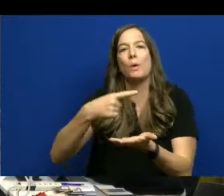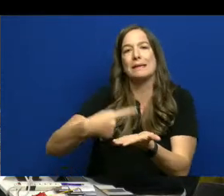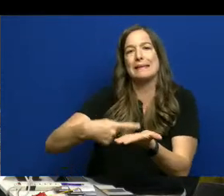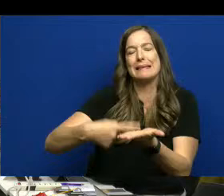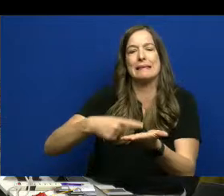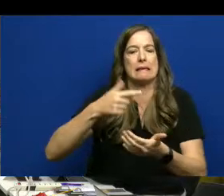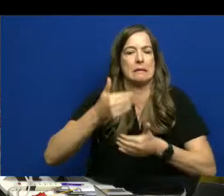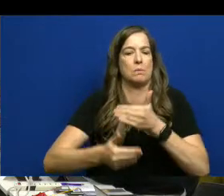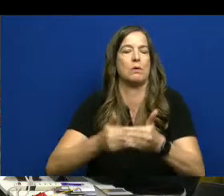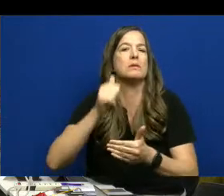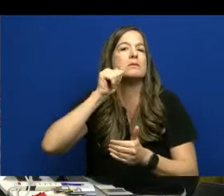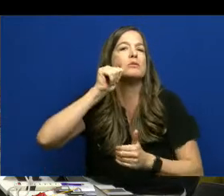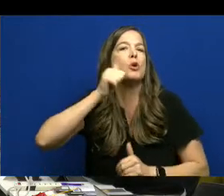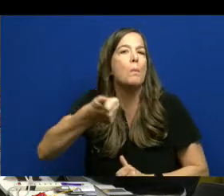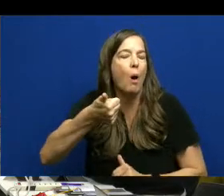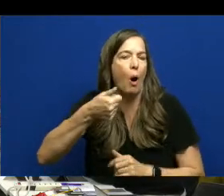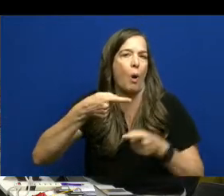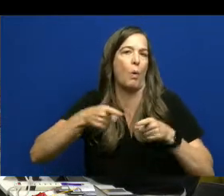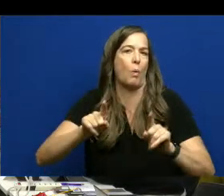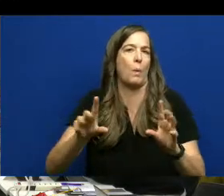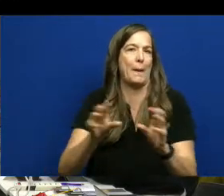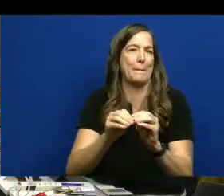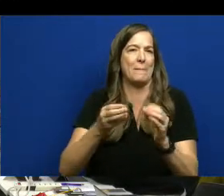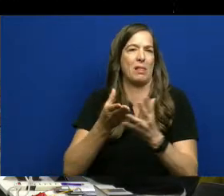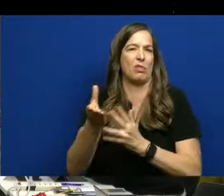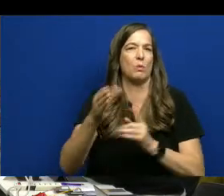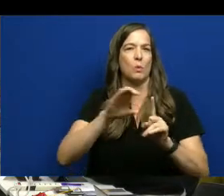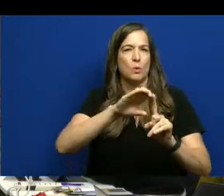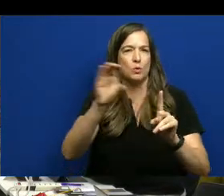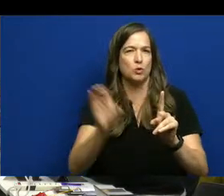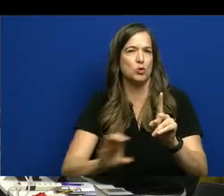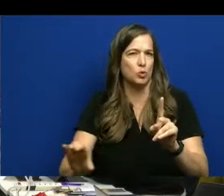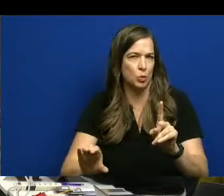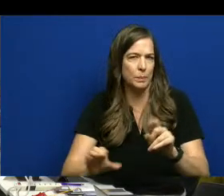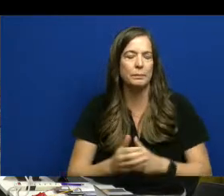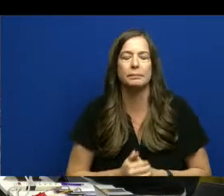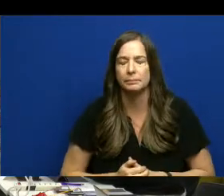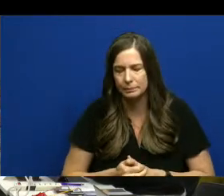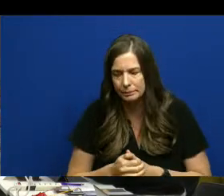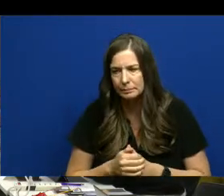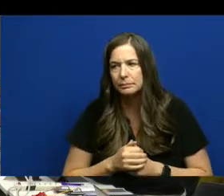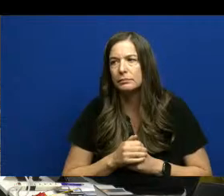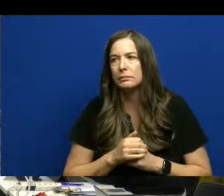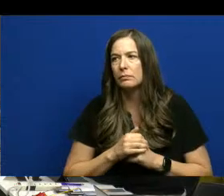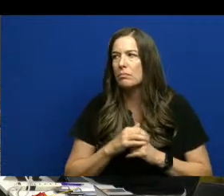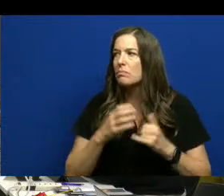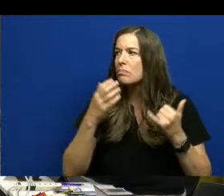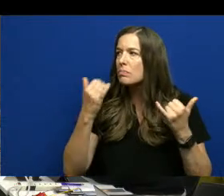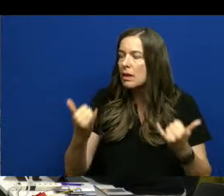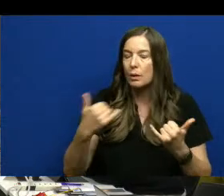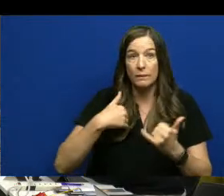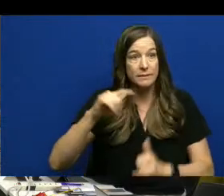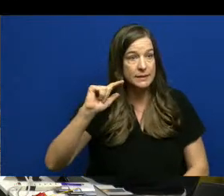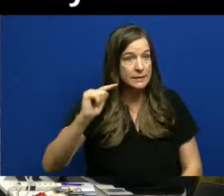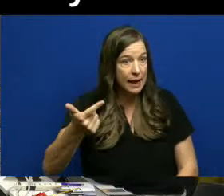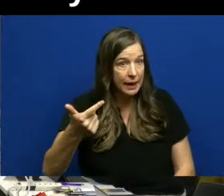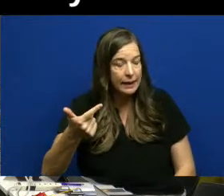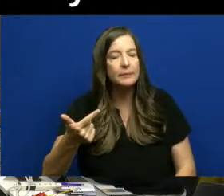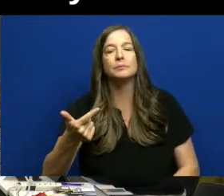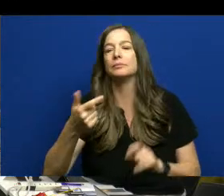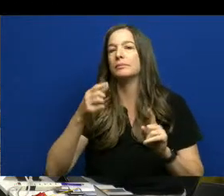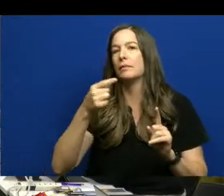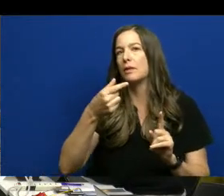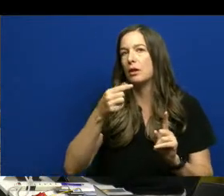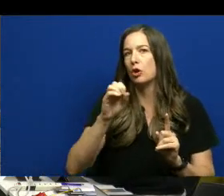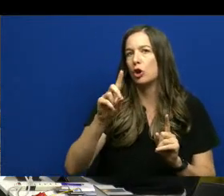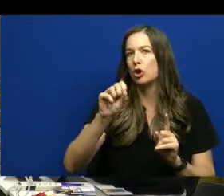This is Commissioner Cianco. We have a motion. Do we have a second? This is Harvey Goodstein. I second that.